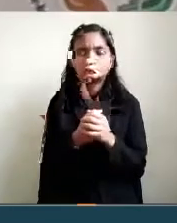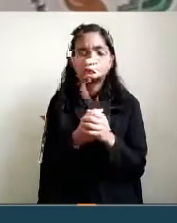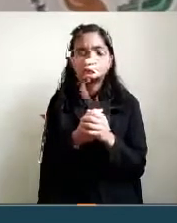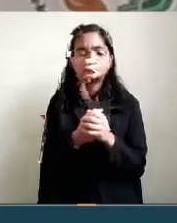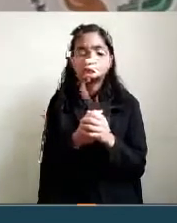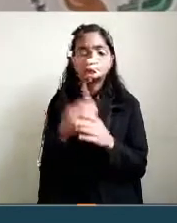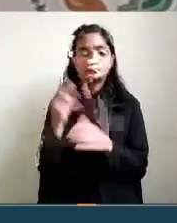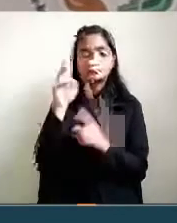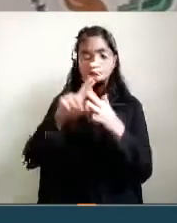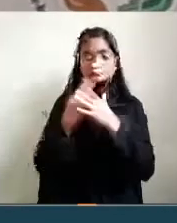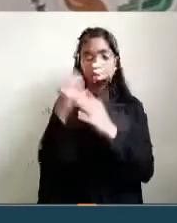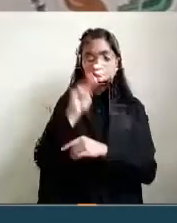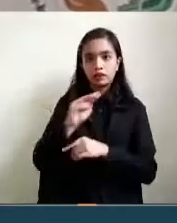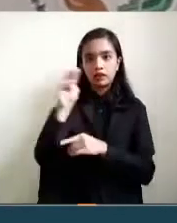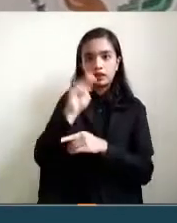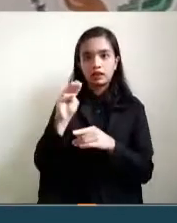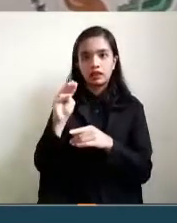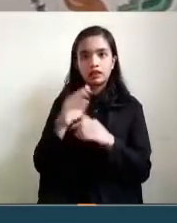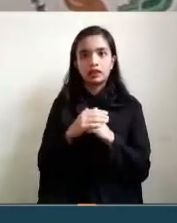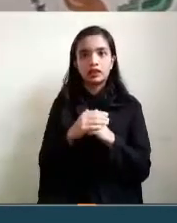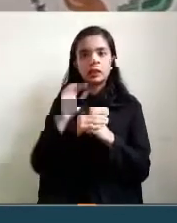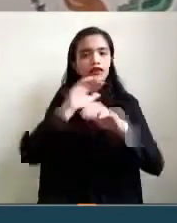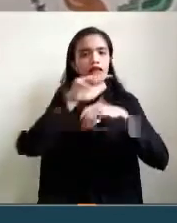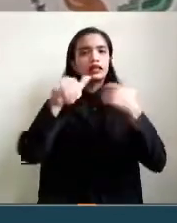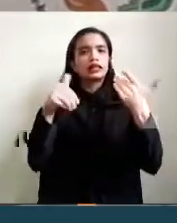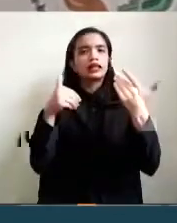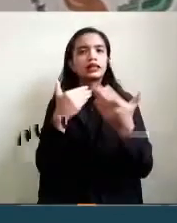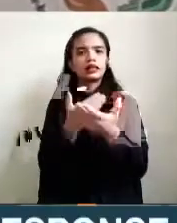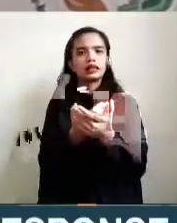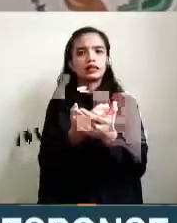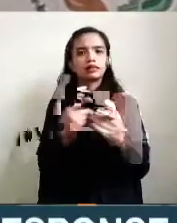Monday, taking into consideration all of these 5 parameters.